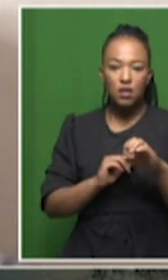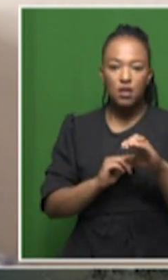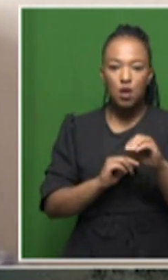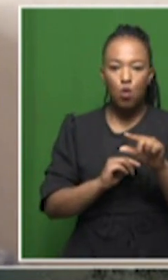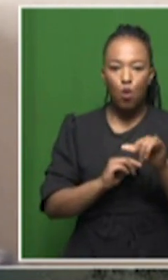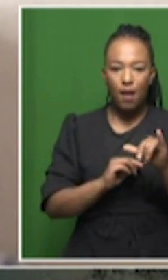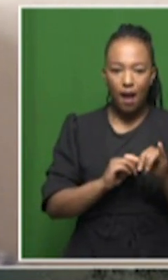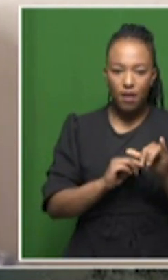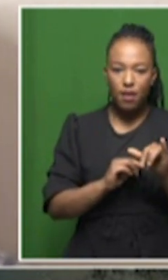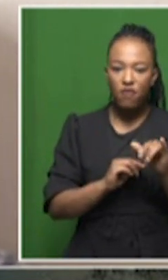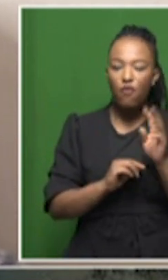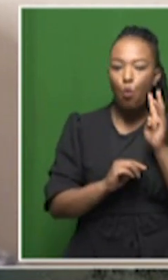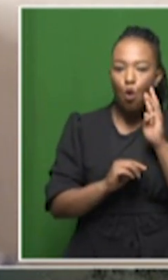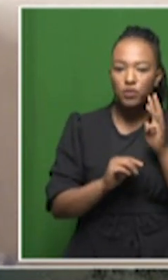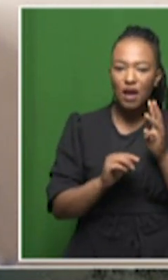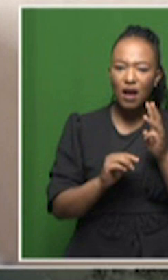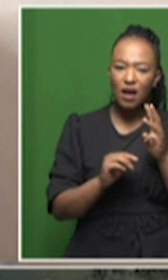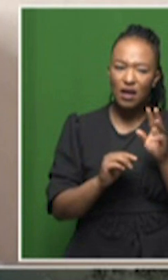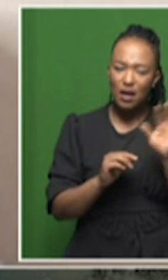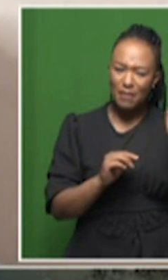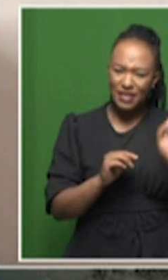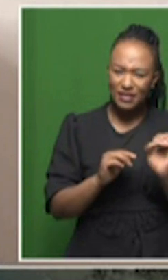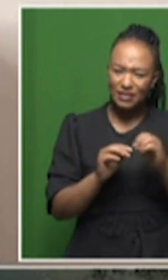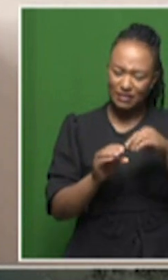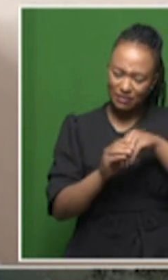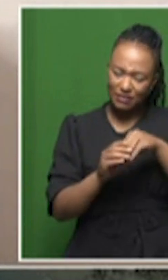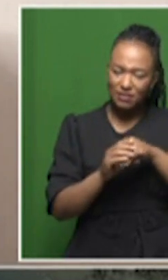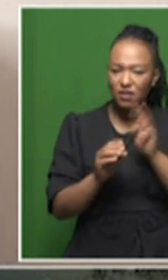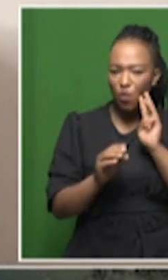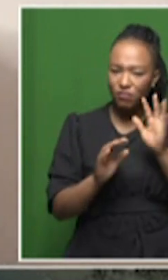levels in the water supply in the Nelson Mandela Bay Metro.